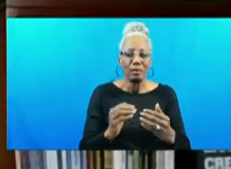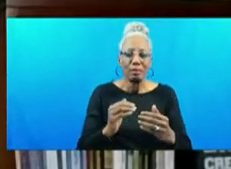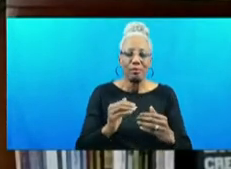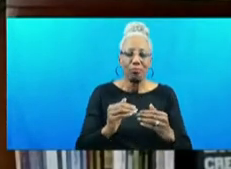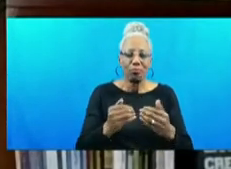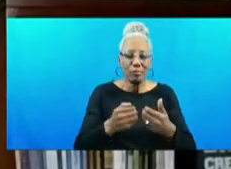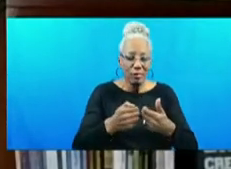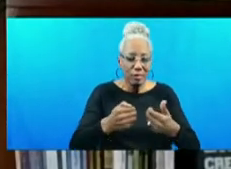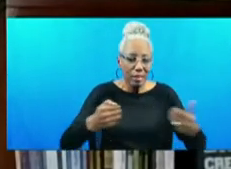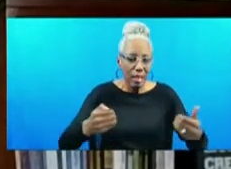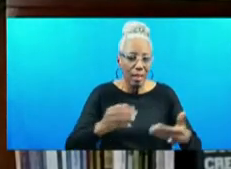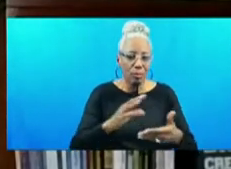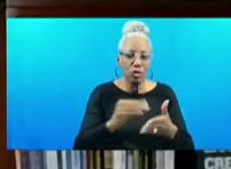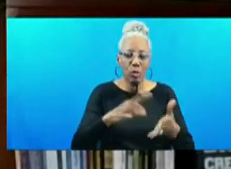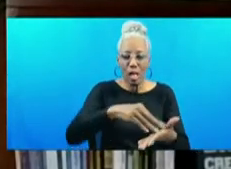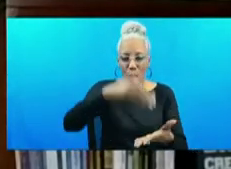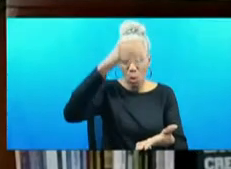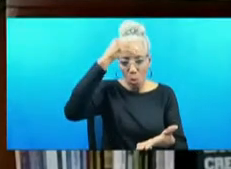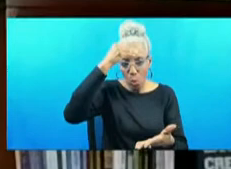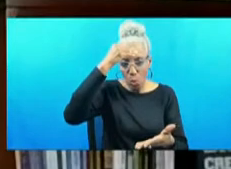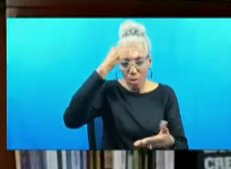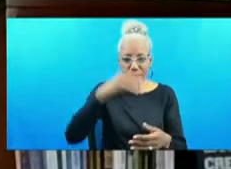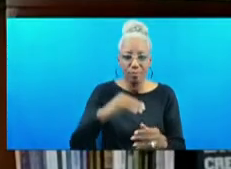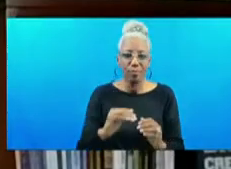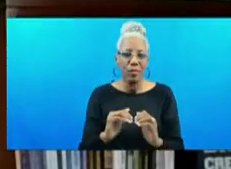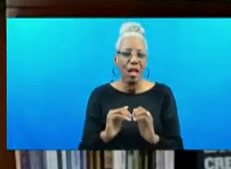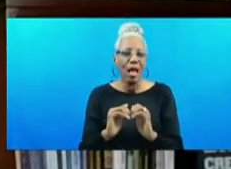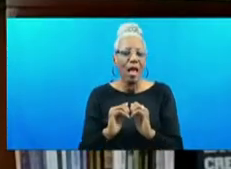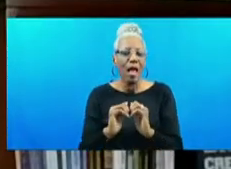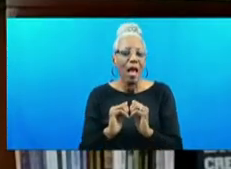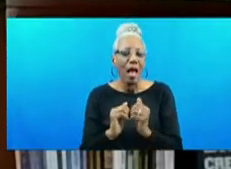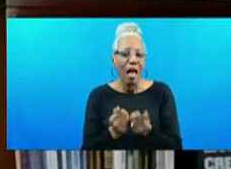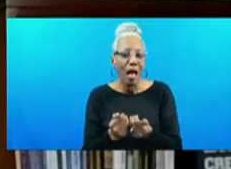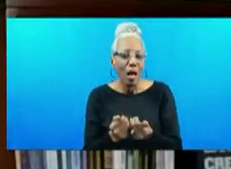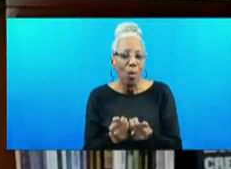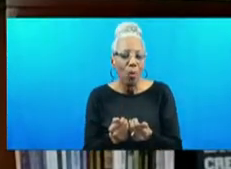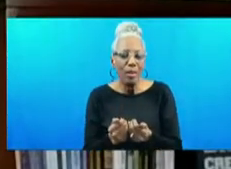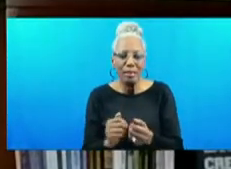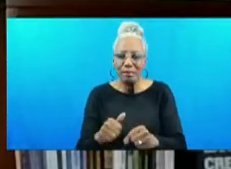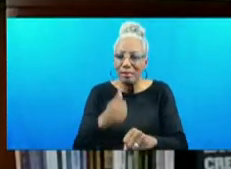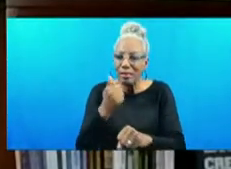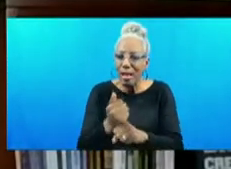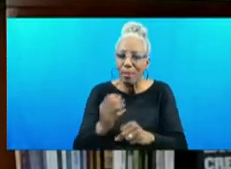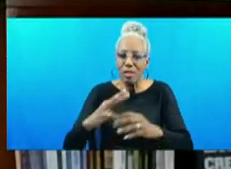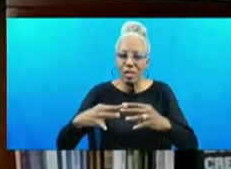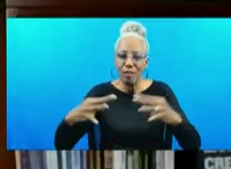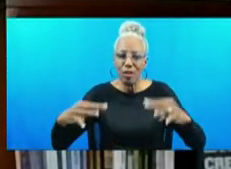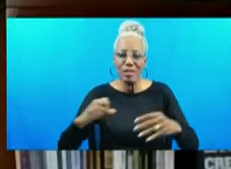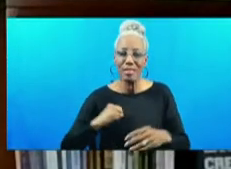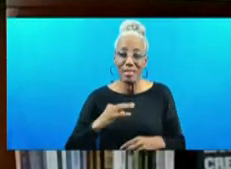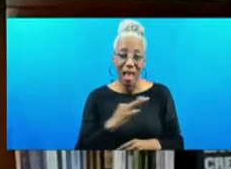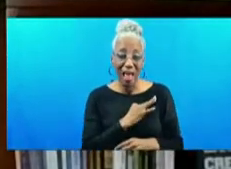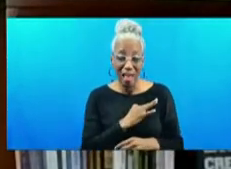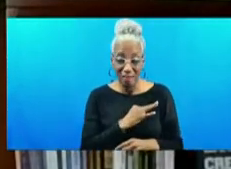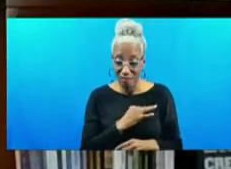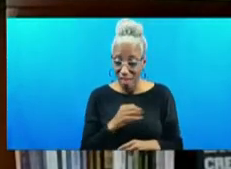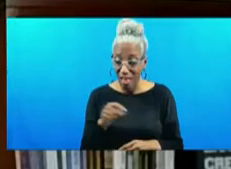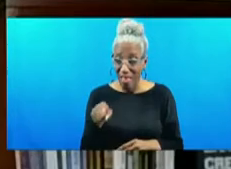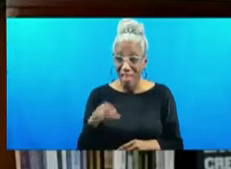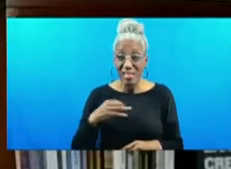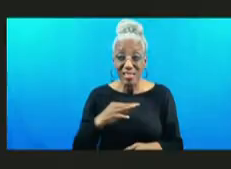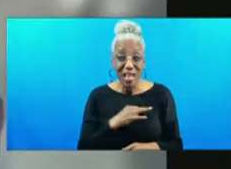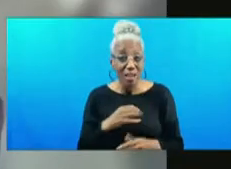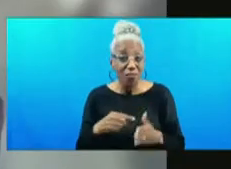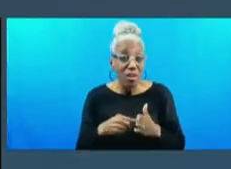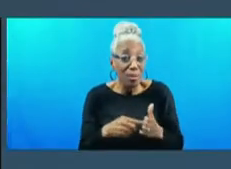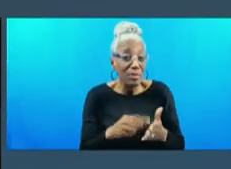are putting efforts in place to diversify the staff in our system that represents the students that we serve.